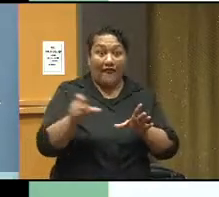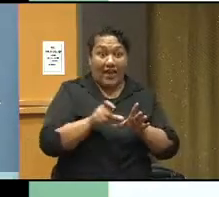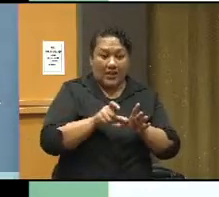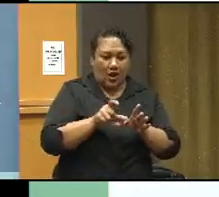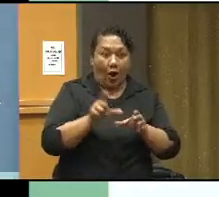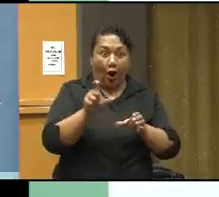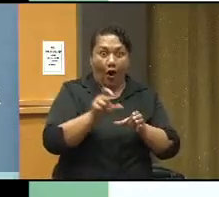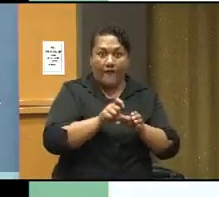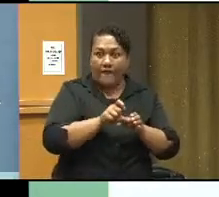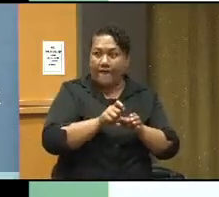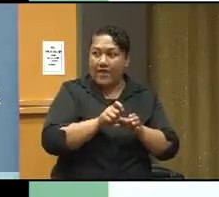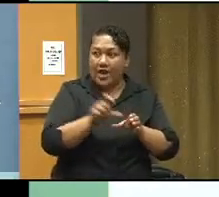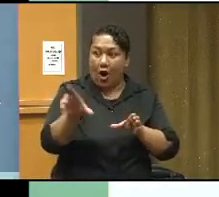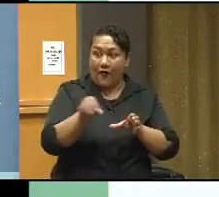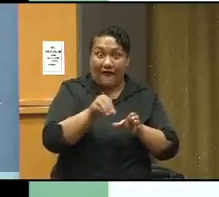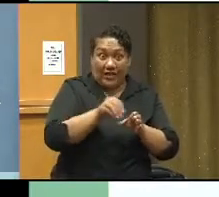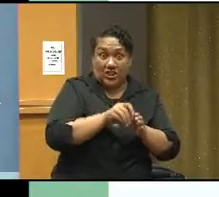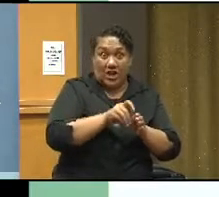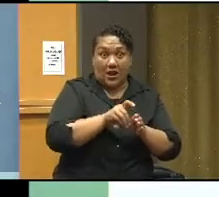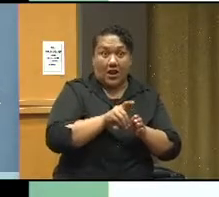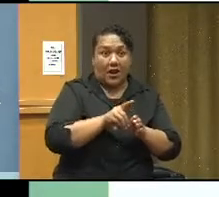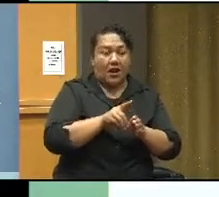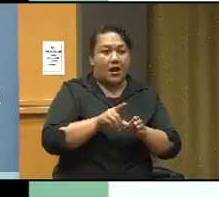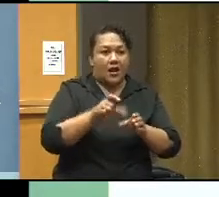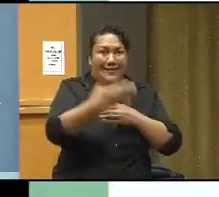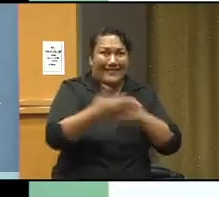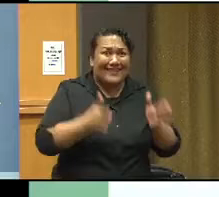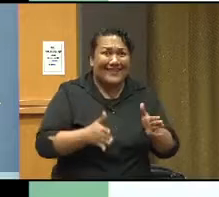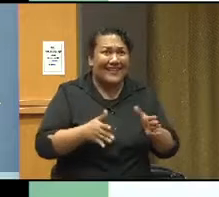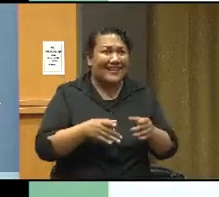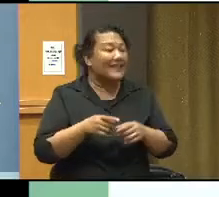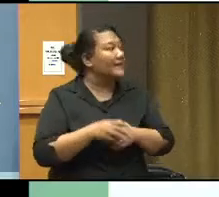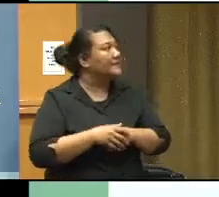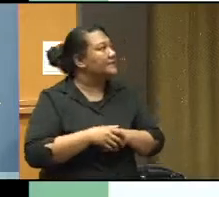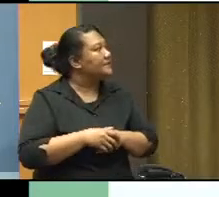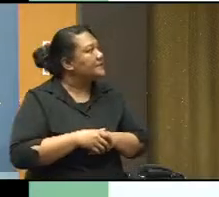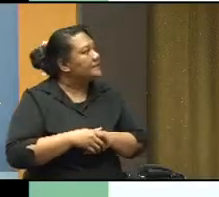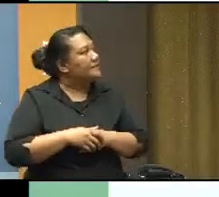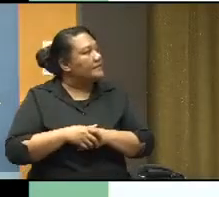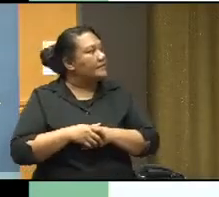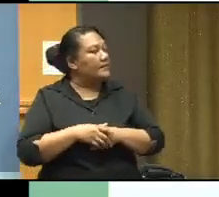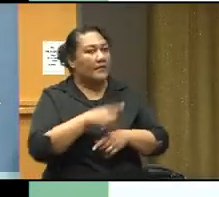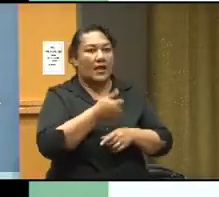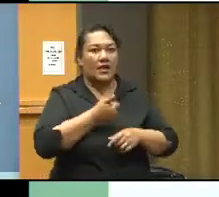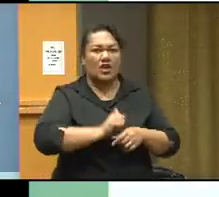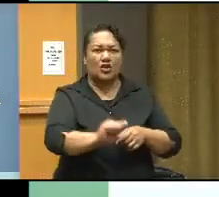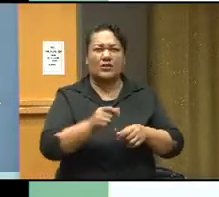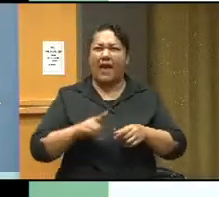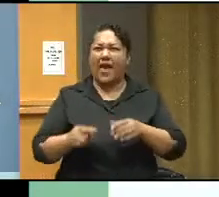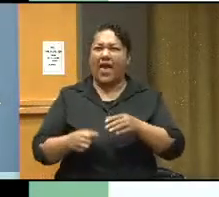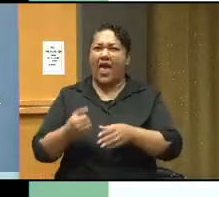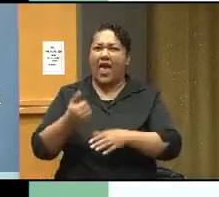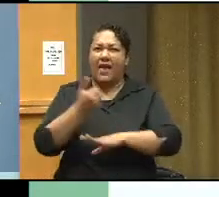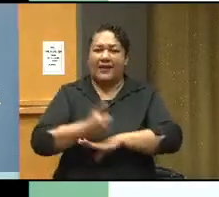is about negotiation and conflict resolution used by governments, companies, organizations